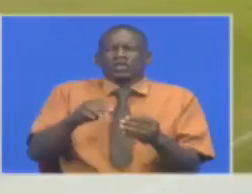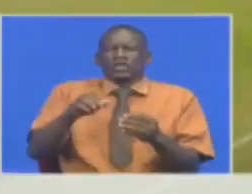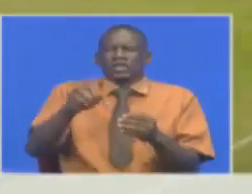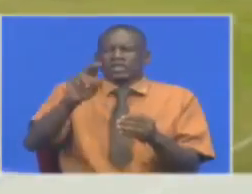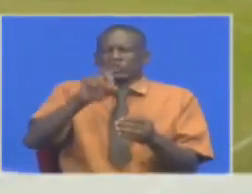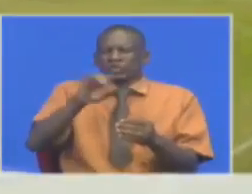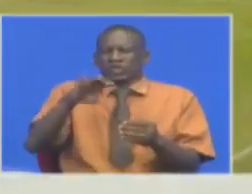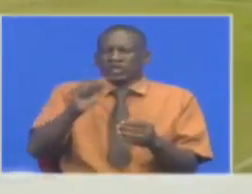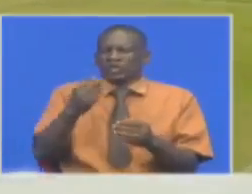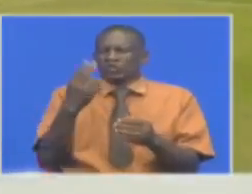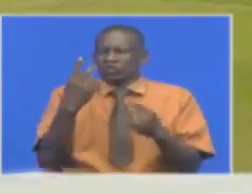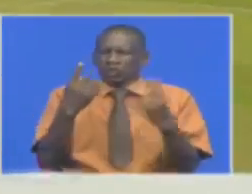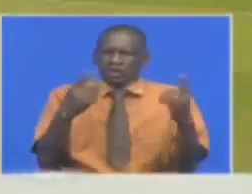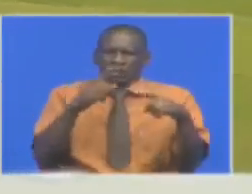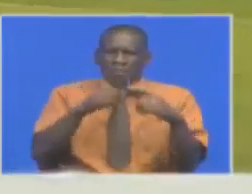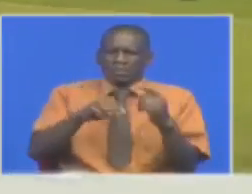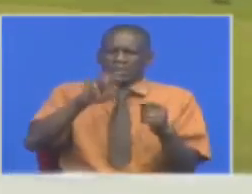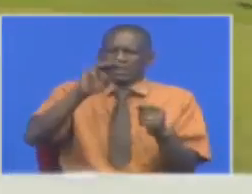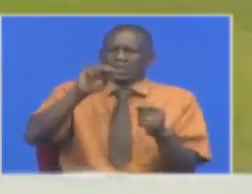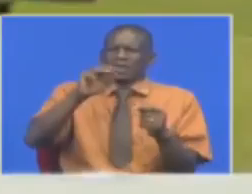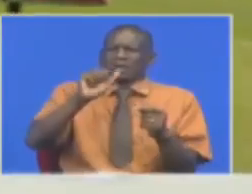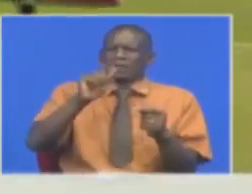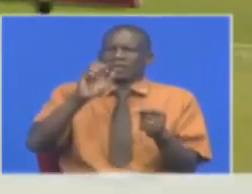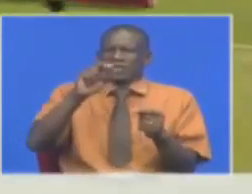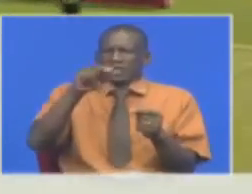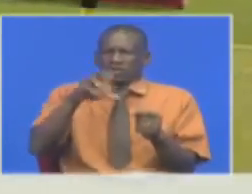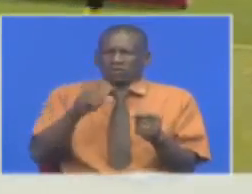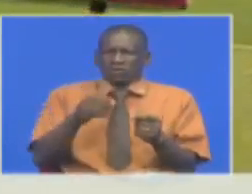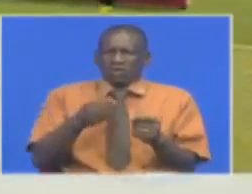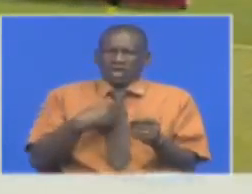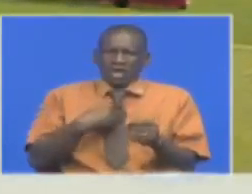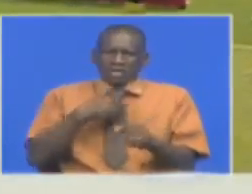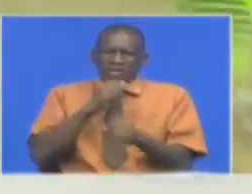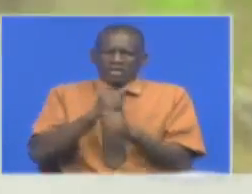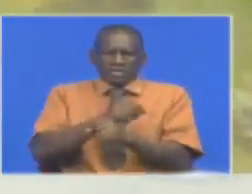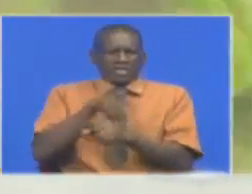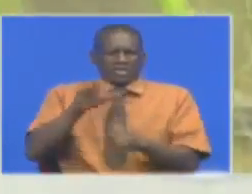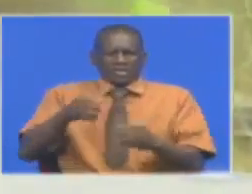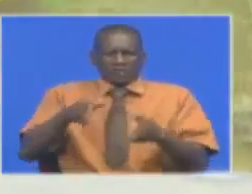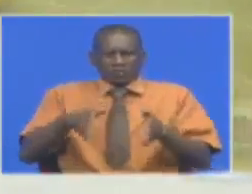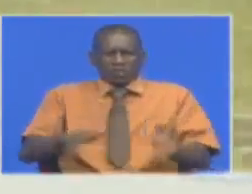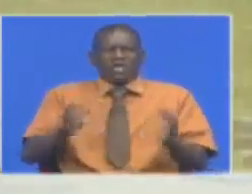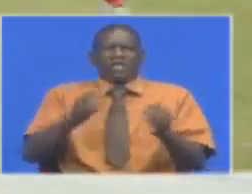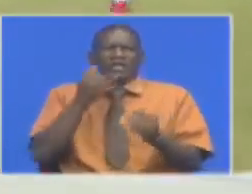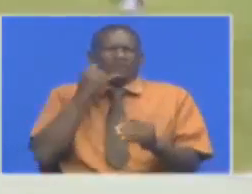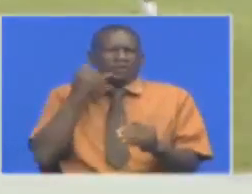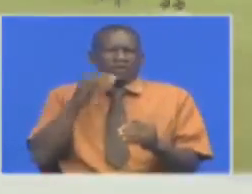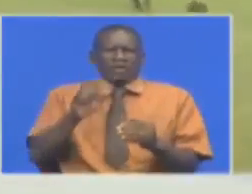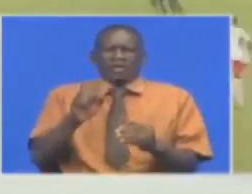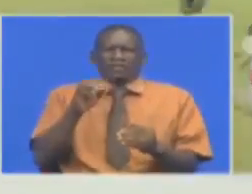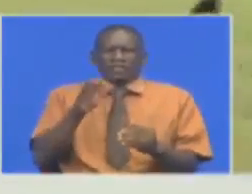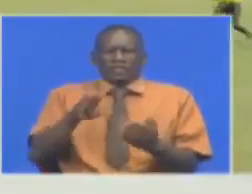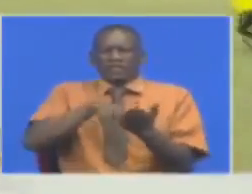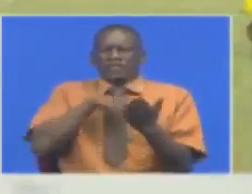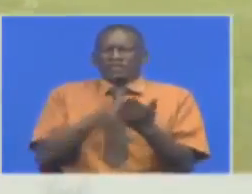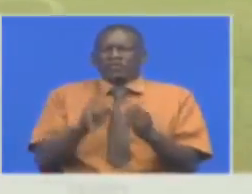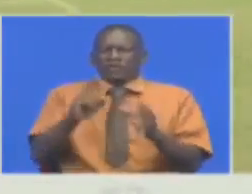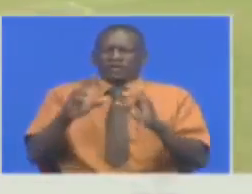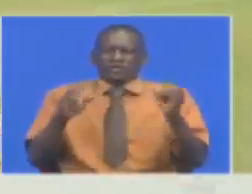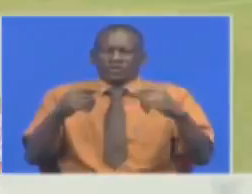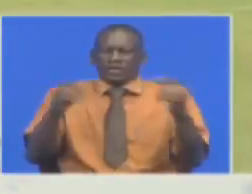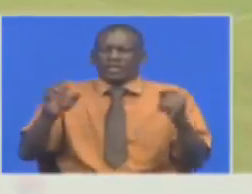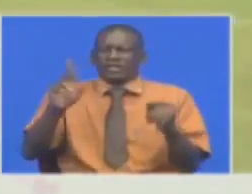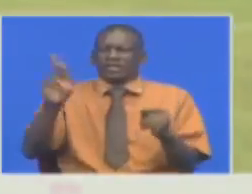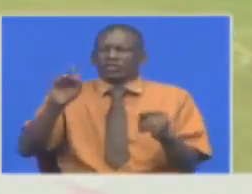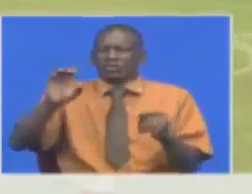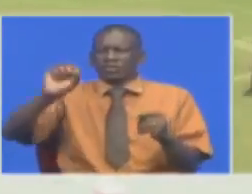but Robert Matano's Brewers had done their bit in Nakuru. In select results, AFC Leopards lost 1-0 to Kariobangi Sharks to